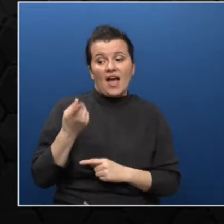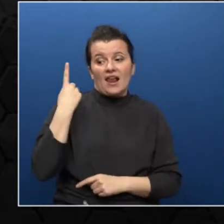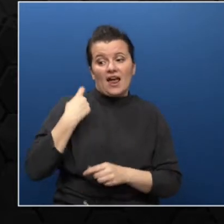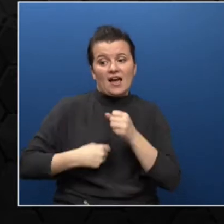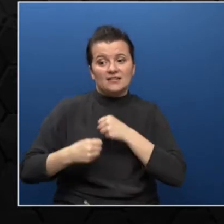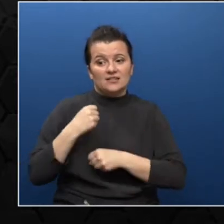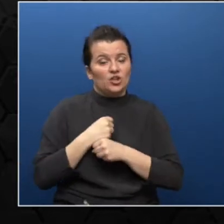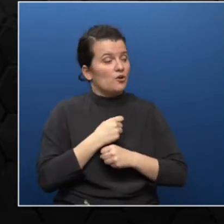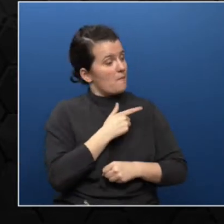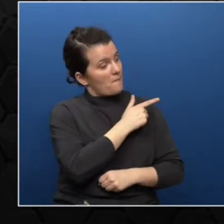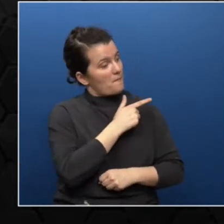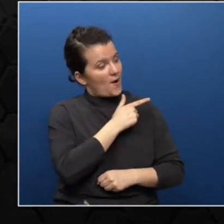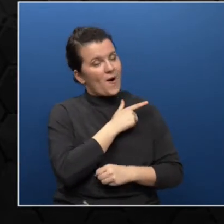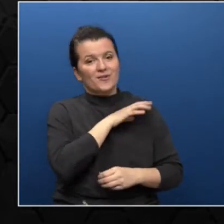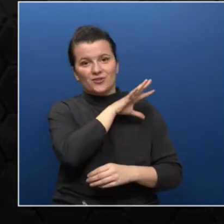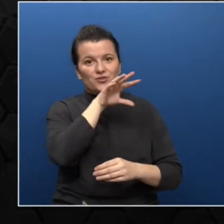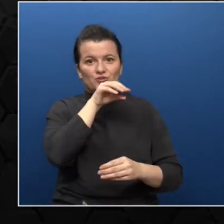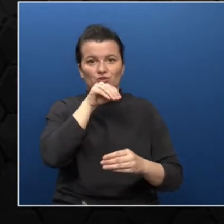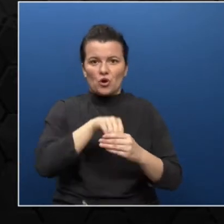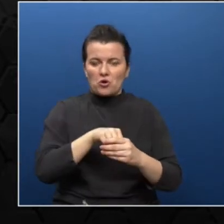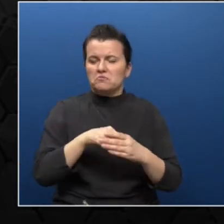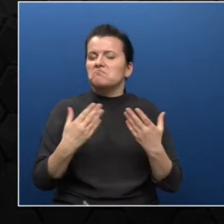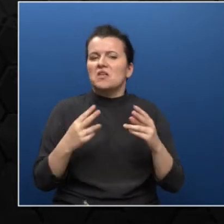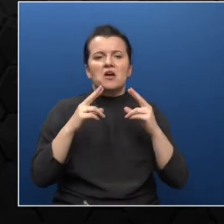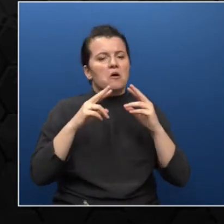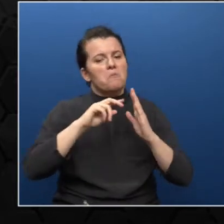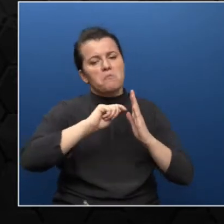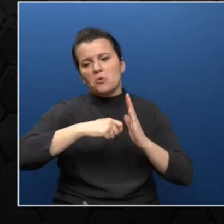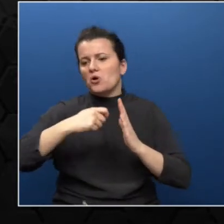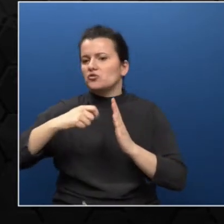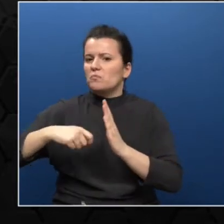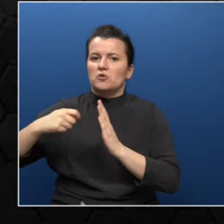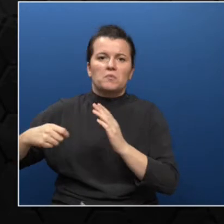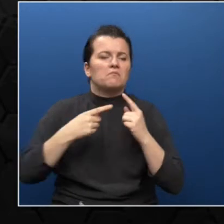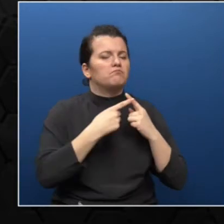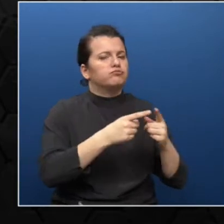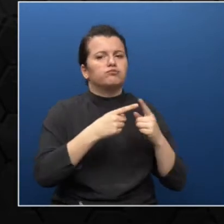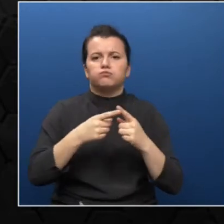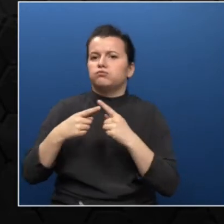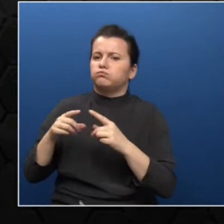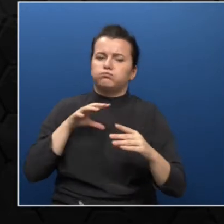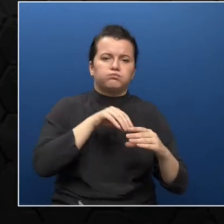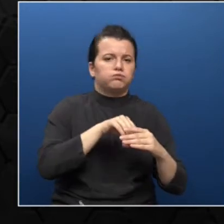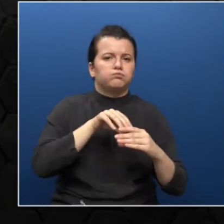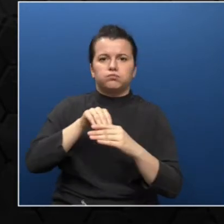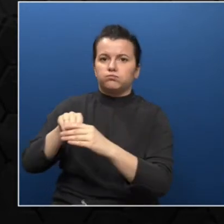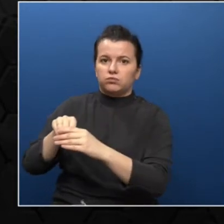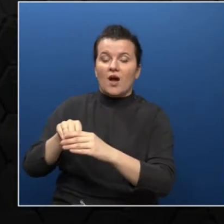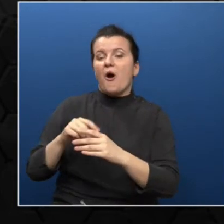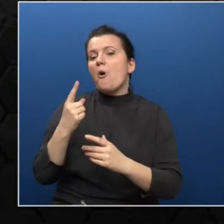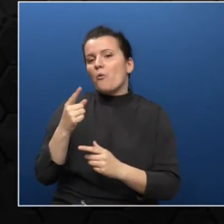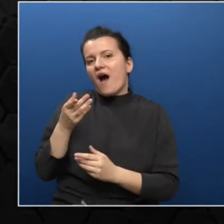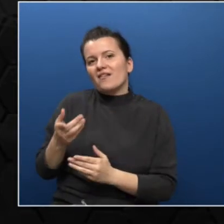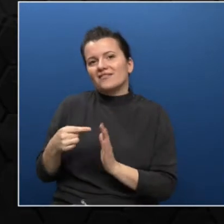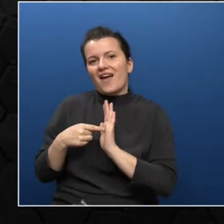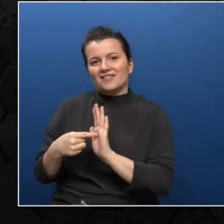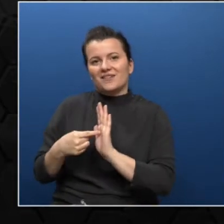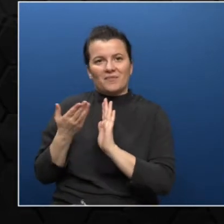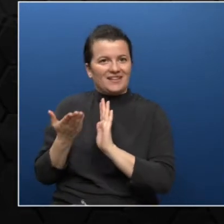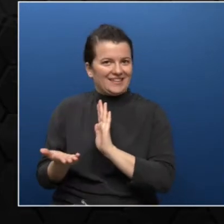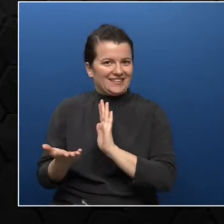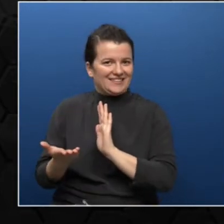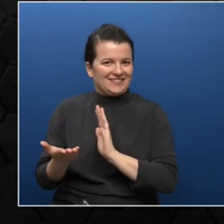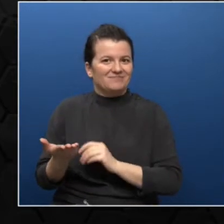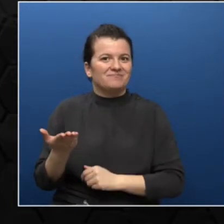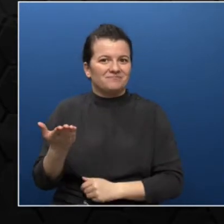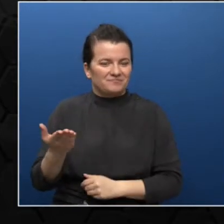doing different projects, and this is one of the projects that we've been doing. Yeah, DCell is focused